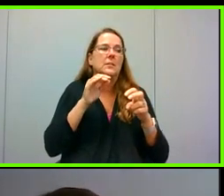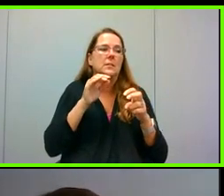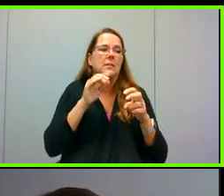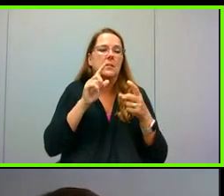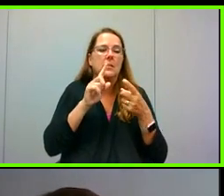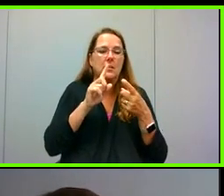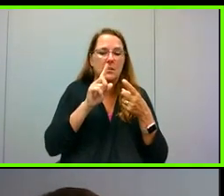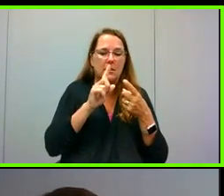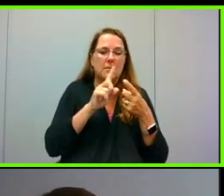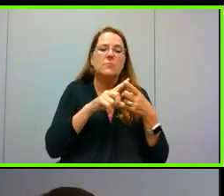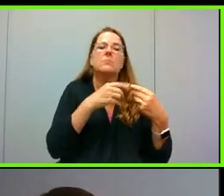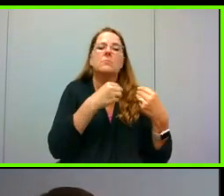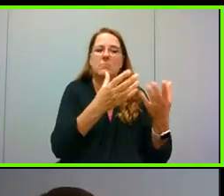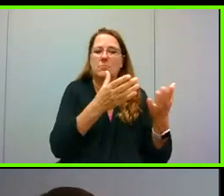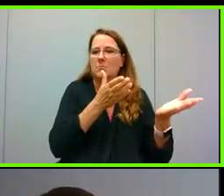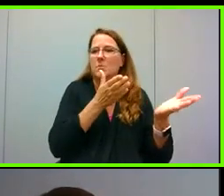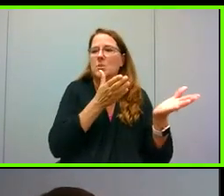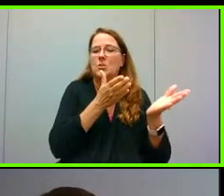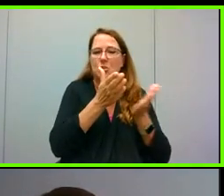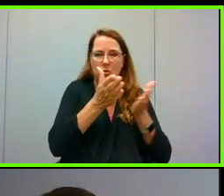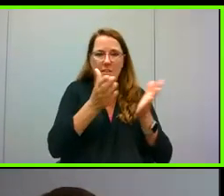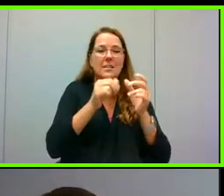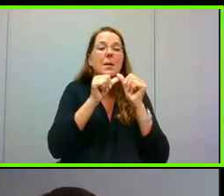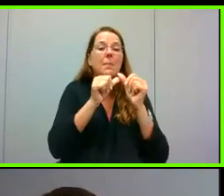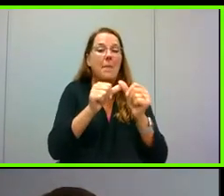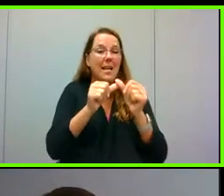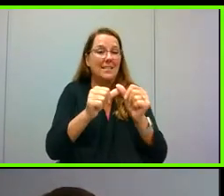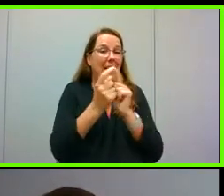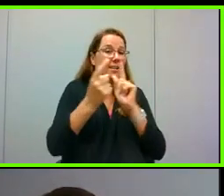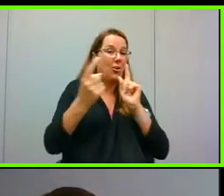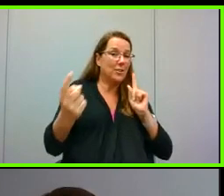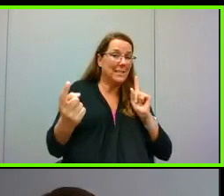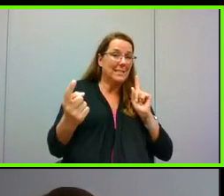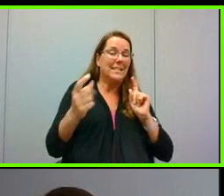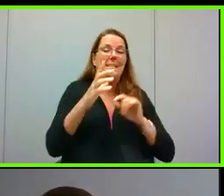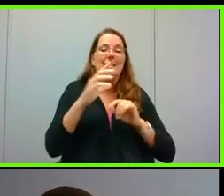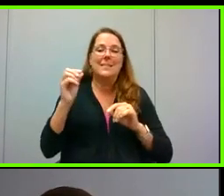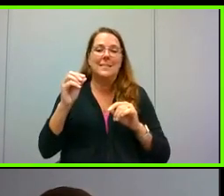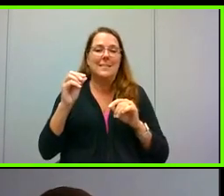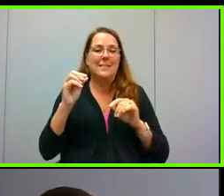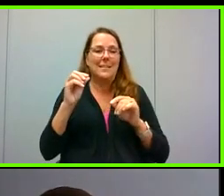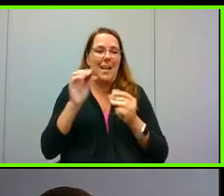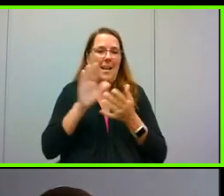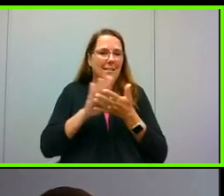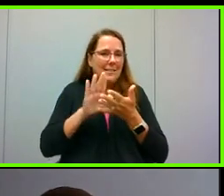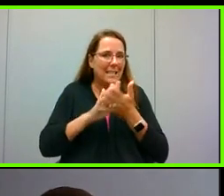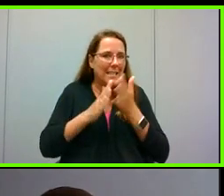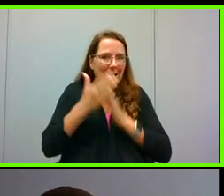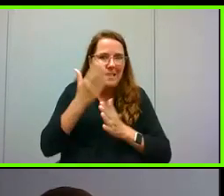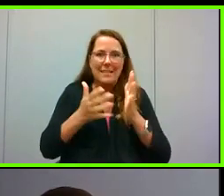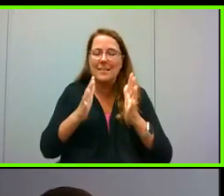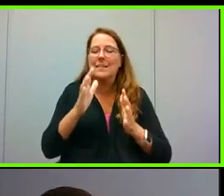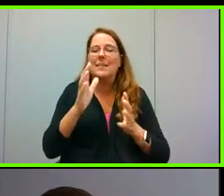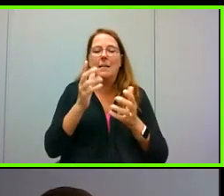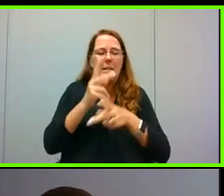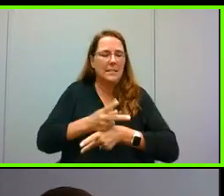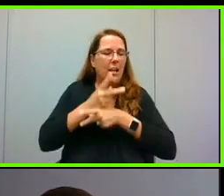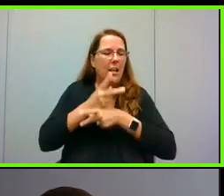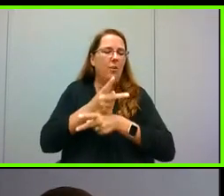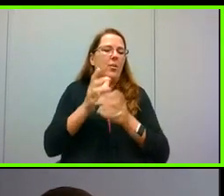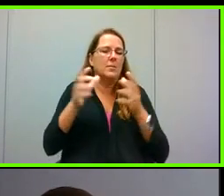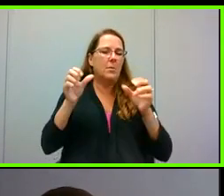in-person services, but maintaining distance and hygiene and being as careful as possible